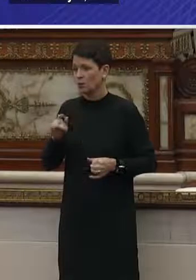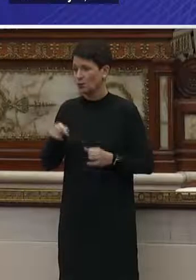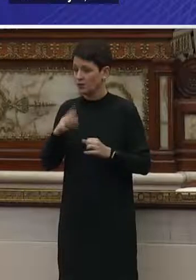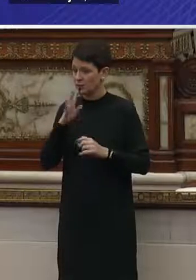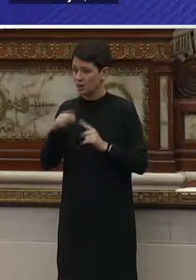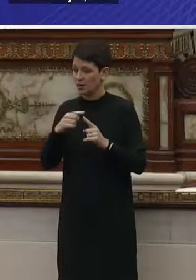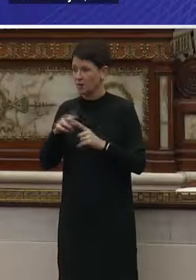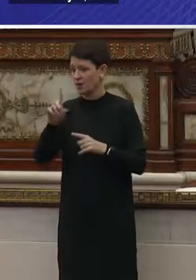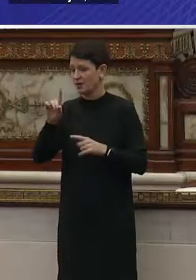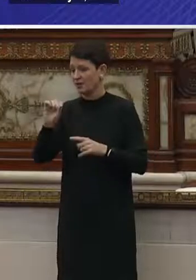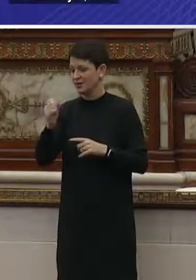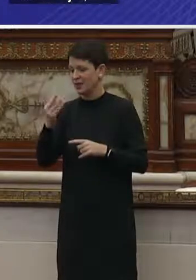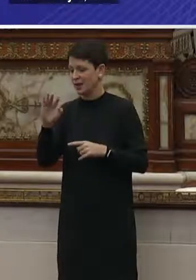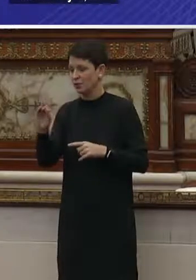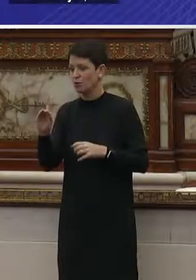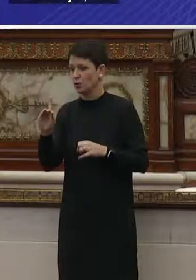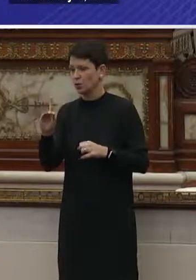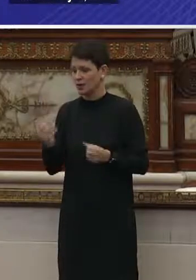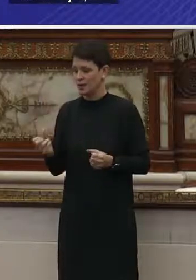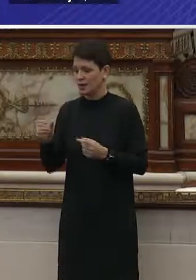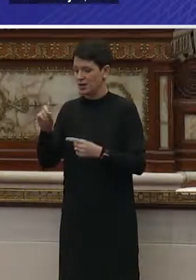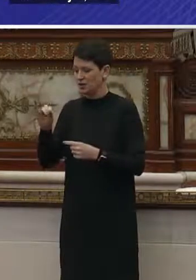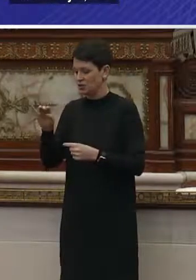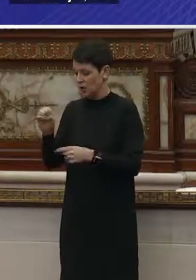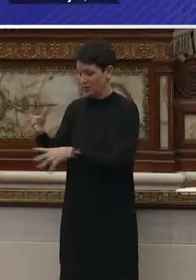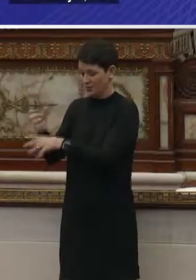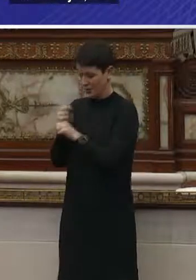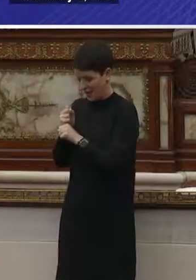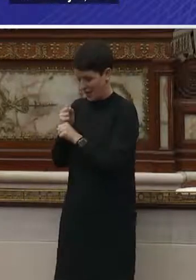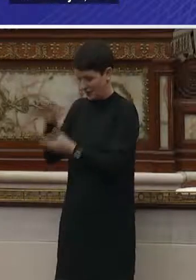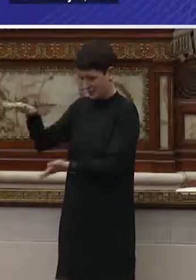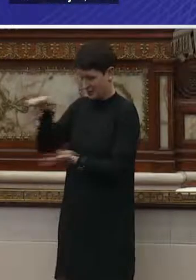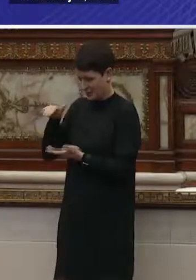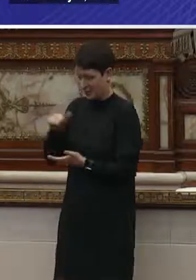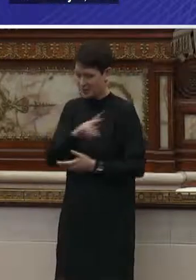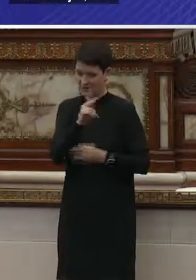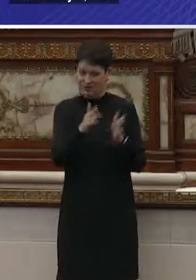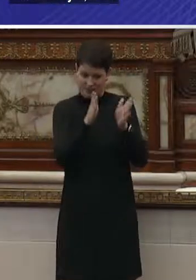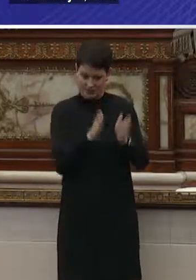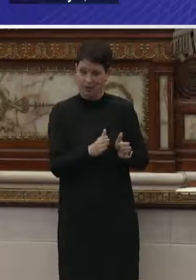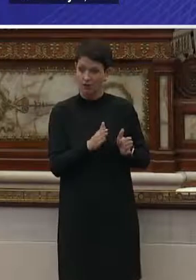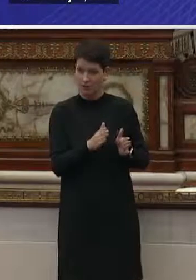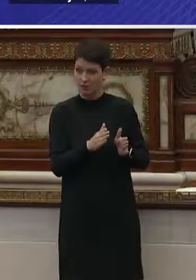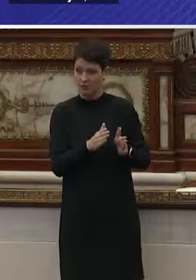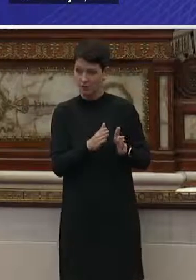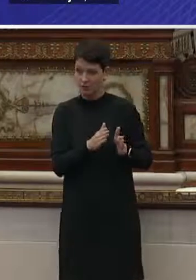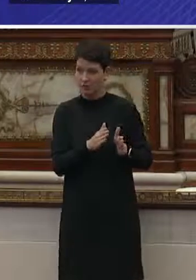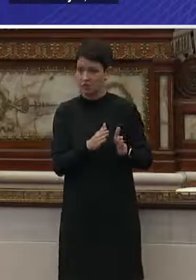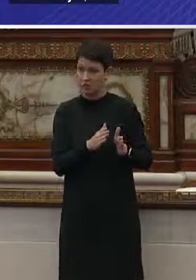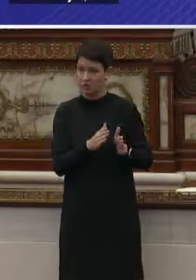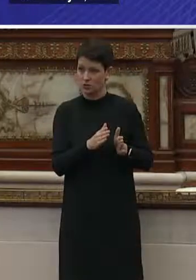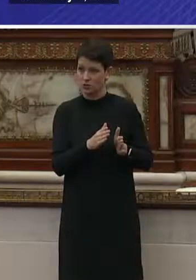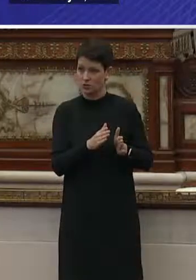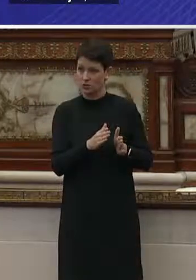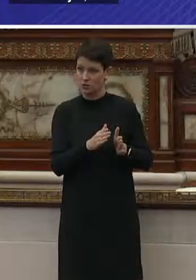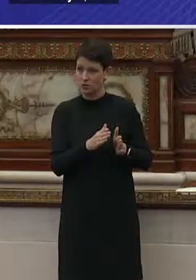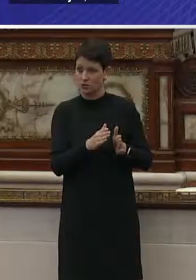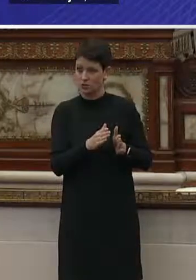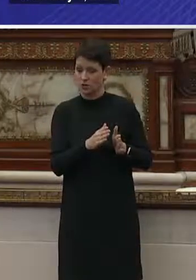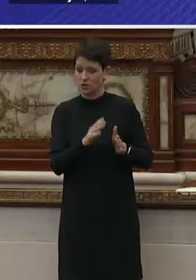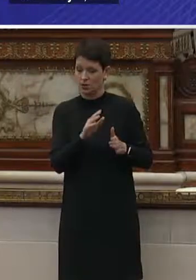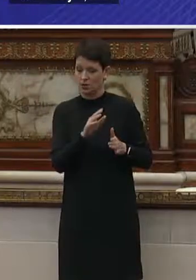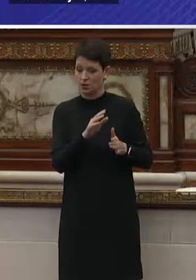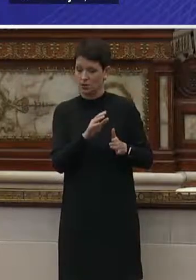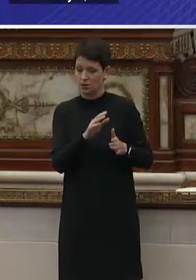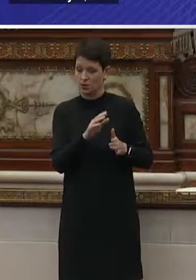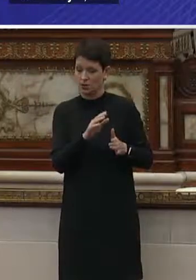that dashboard, number of doses received, number of Philadelphians number of doses Philadelphia has